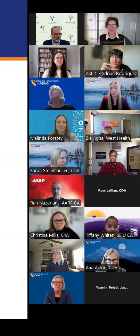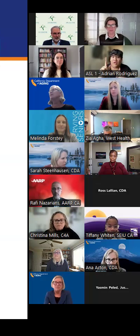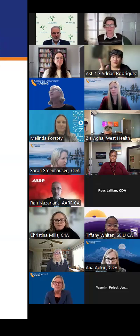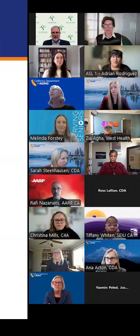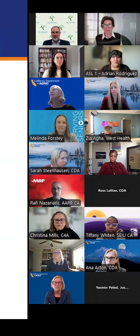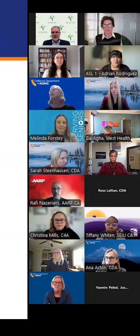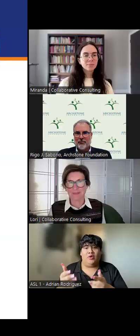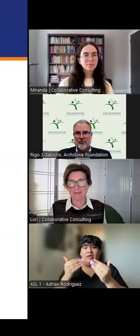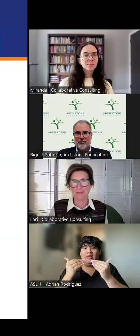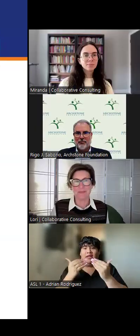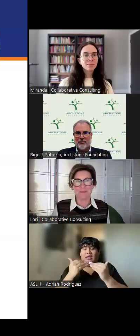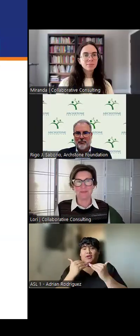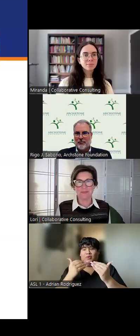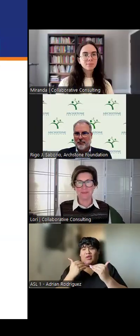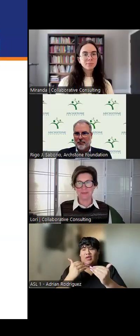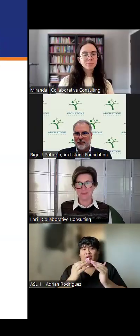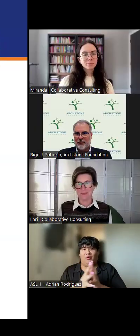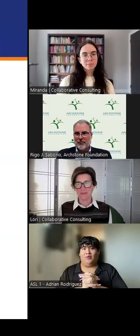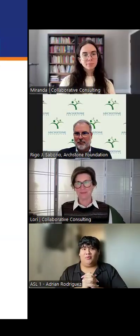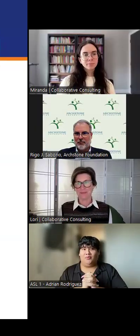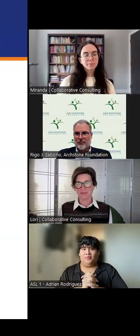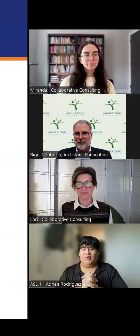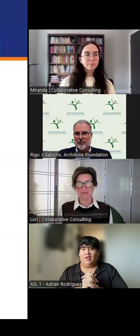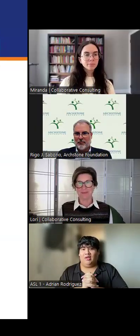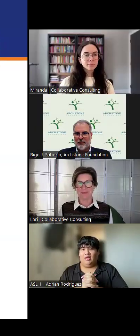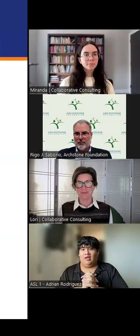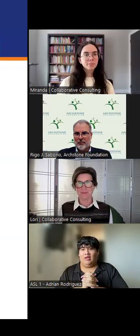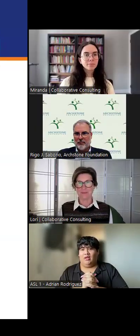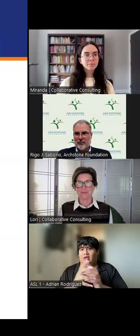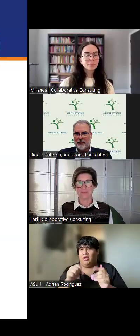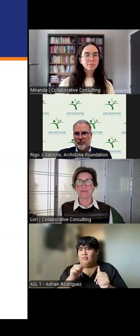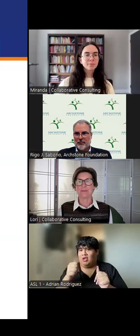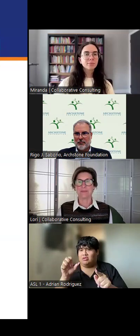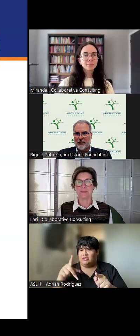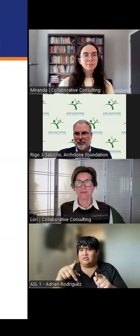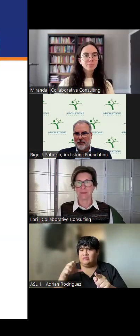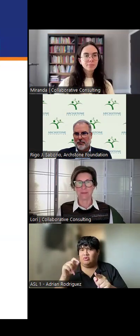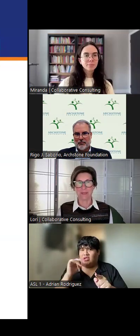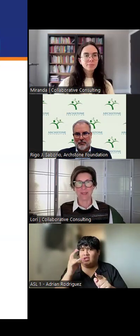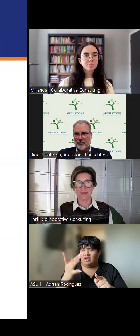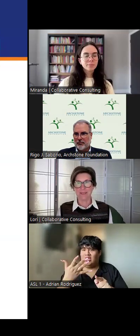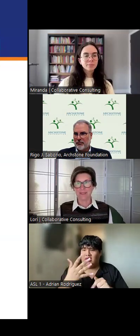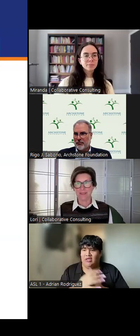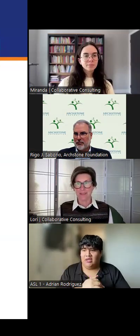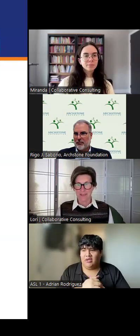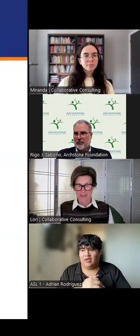you. Here we go. I am not spotlighted, so let me get myself